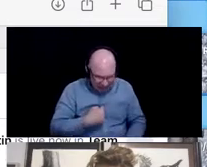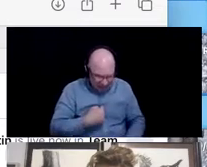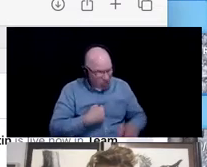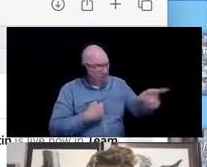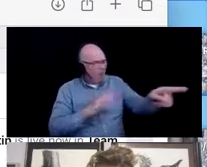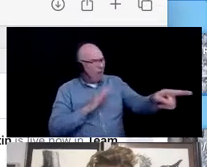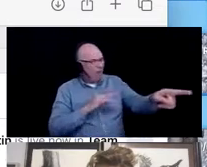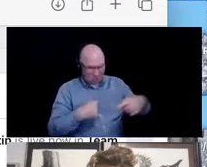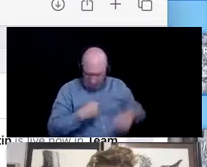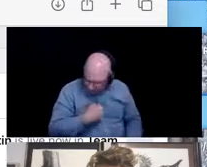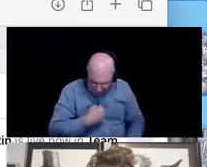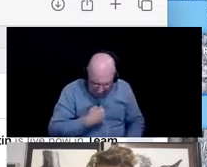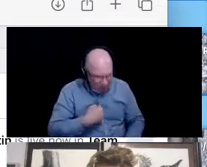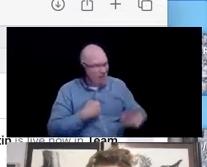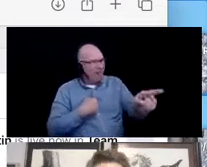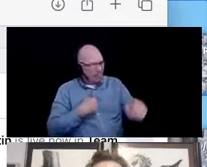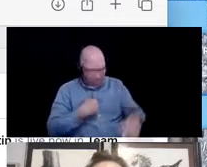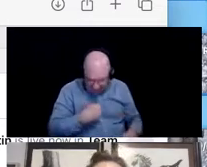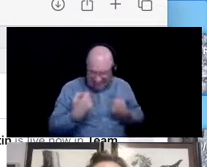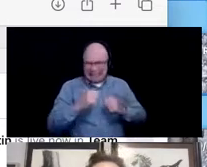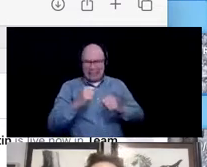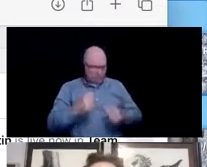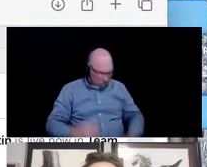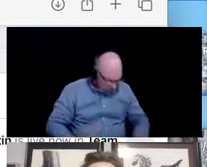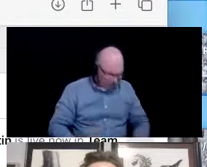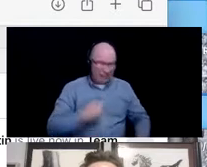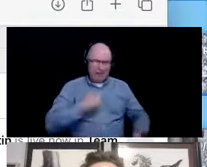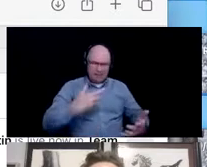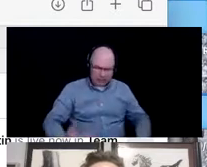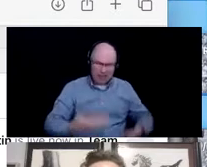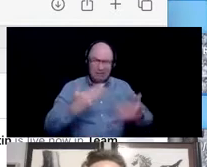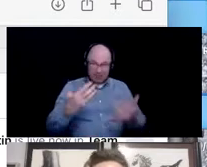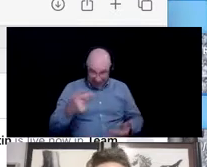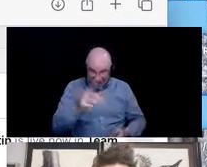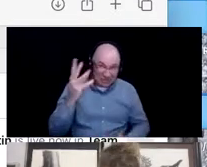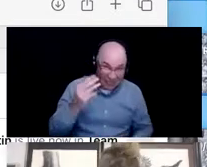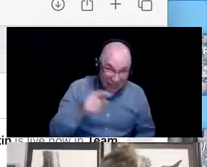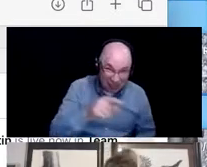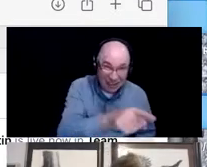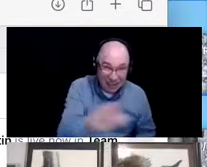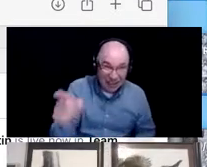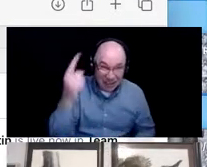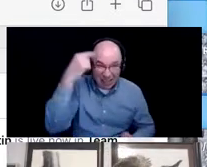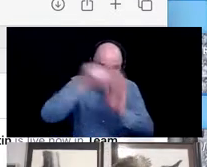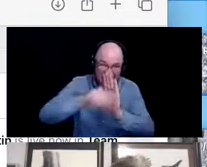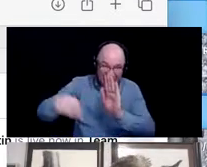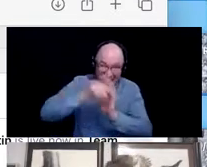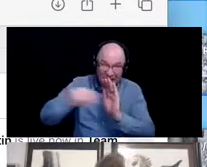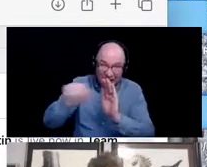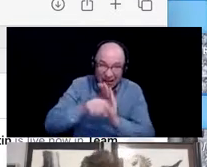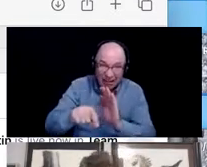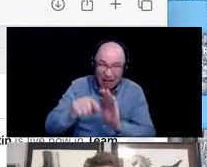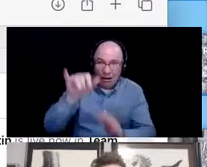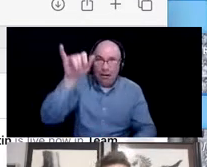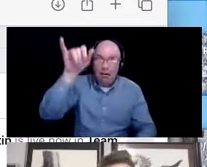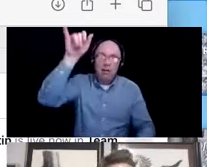all of this. I've been trying so hard and I'm the upline. I'm still not there. All these crippling thoughts, right? That's so much